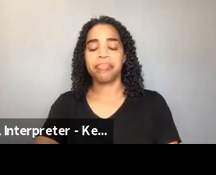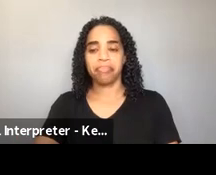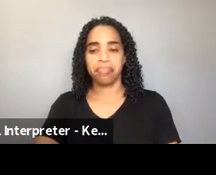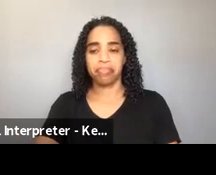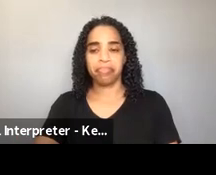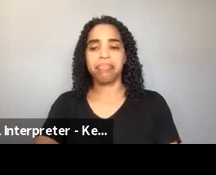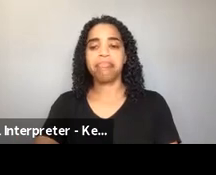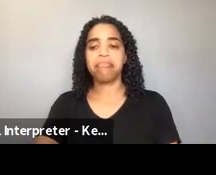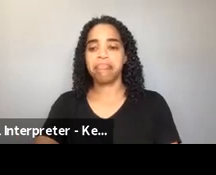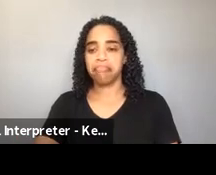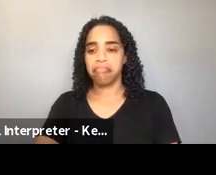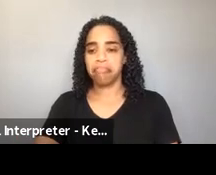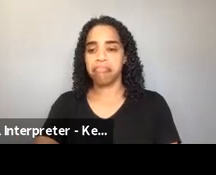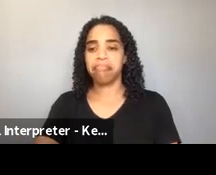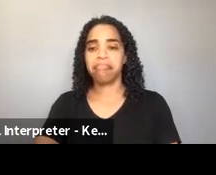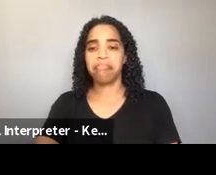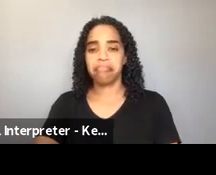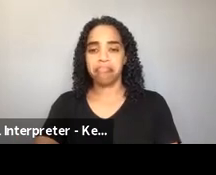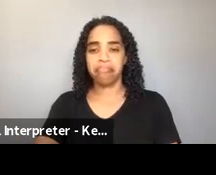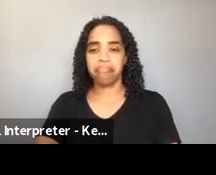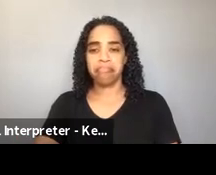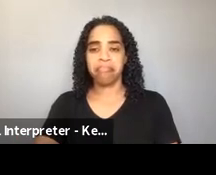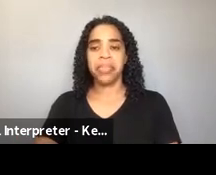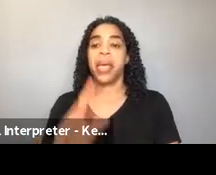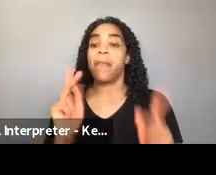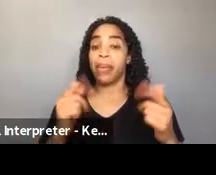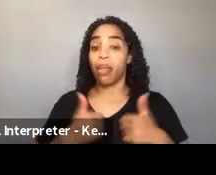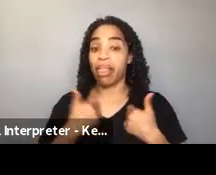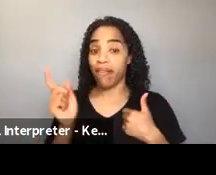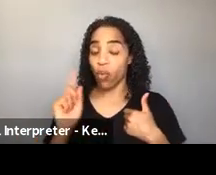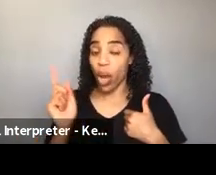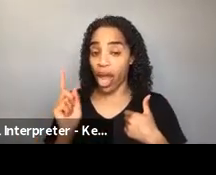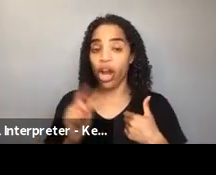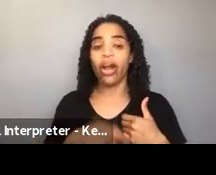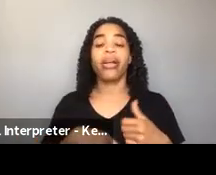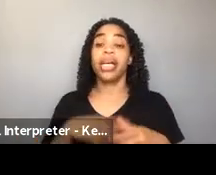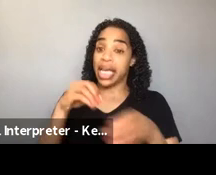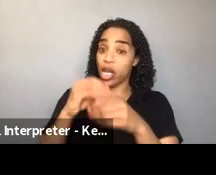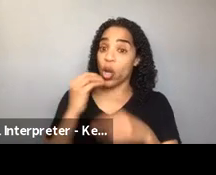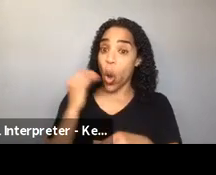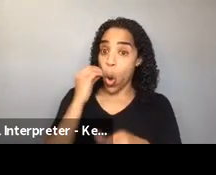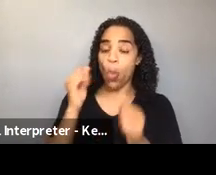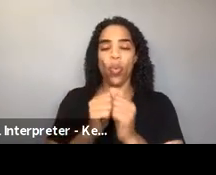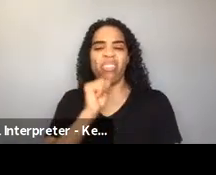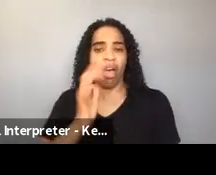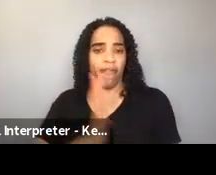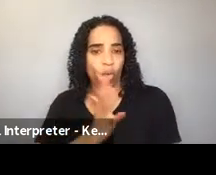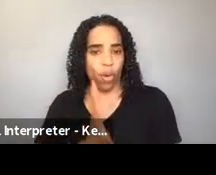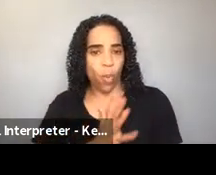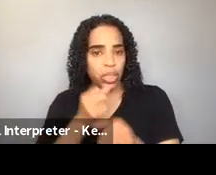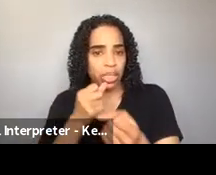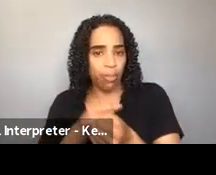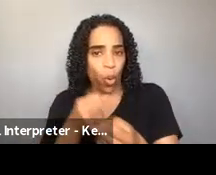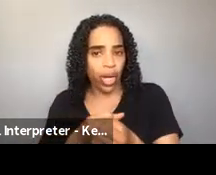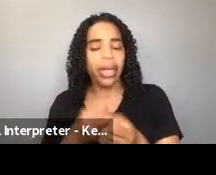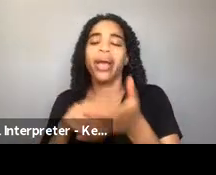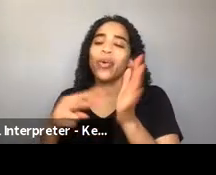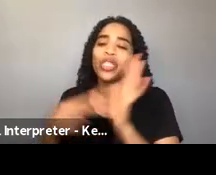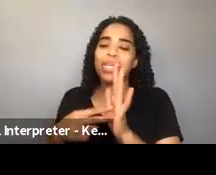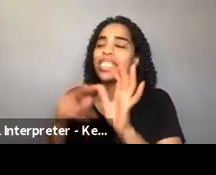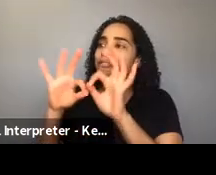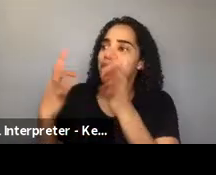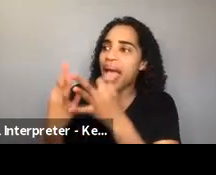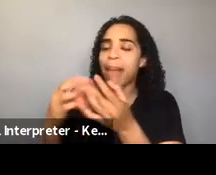different settings, including at home with informal supports, which are typically unpaid family